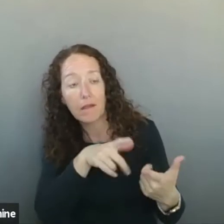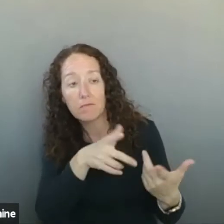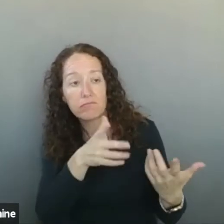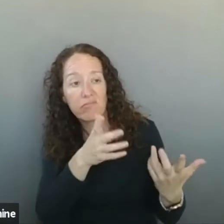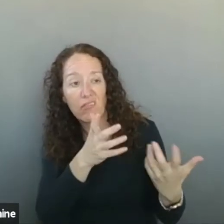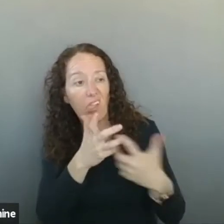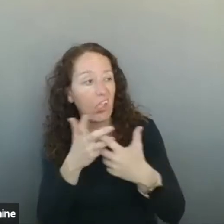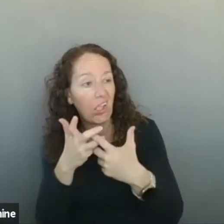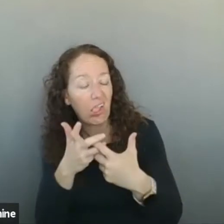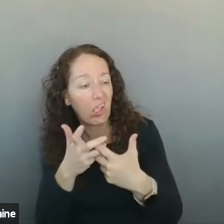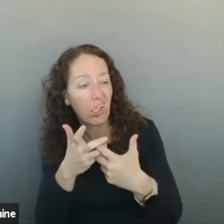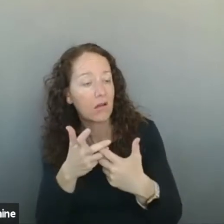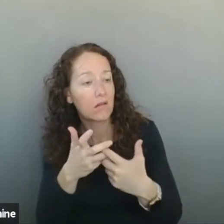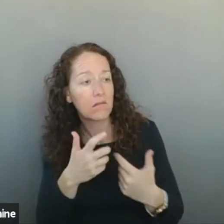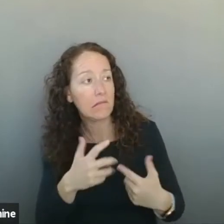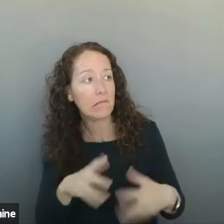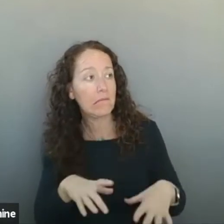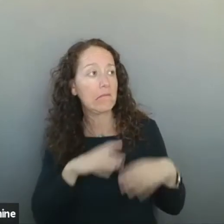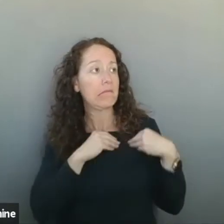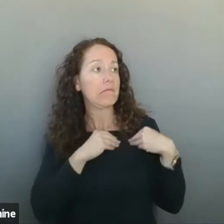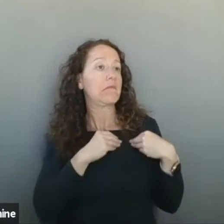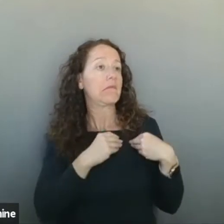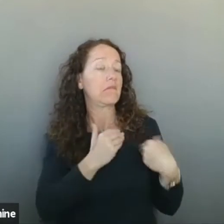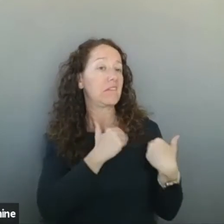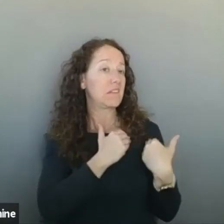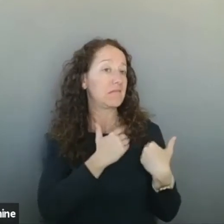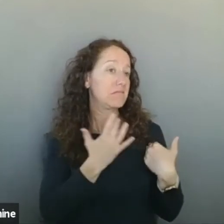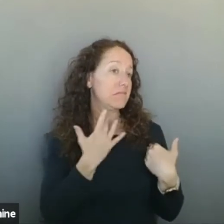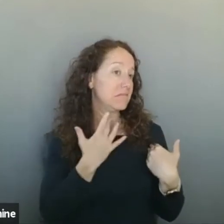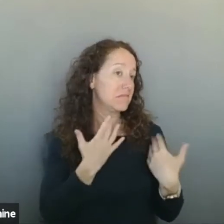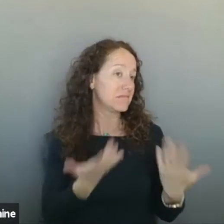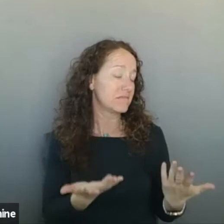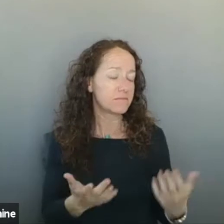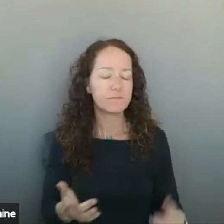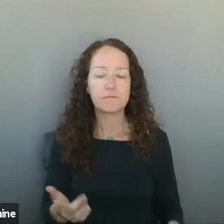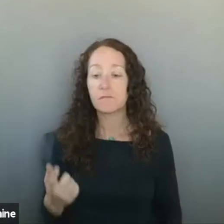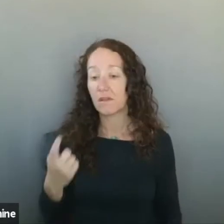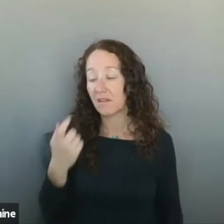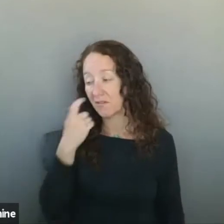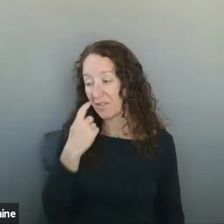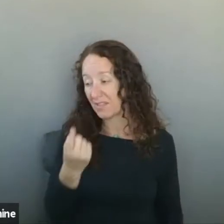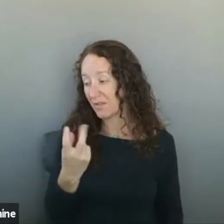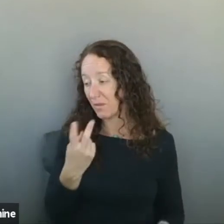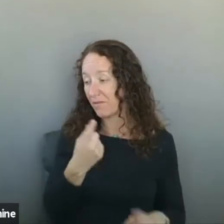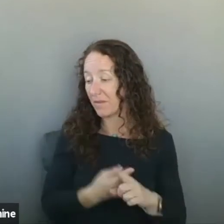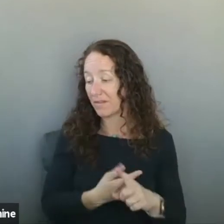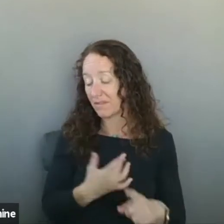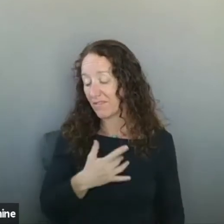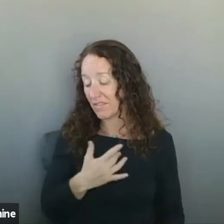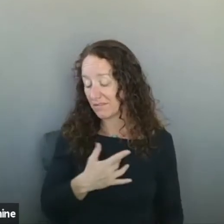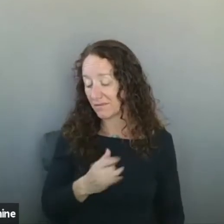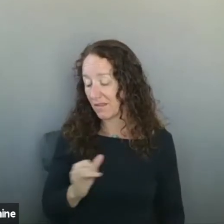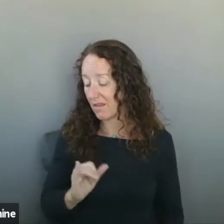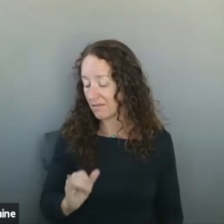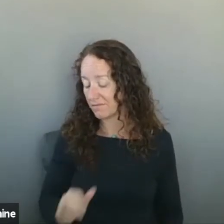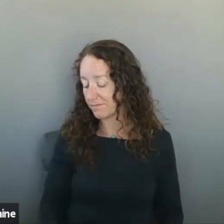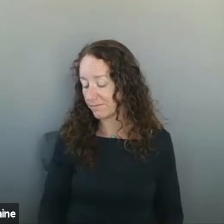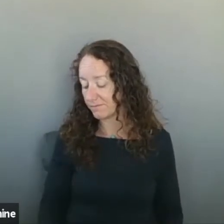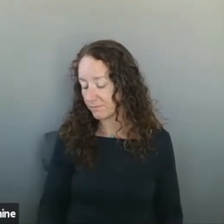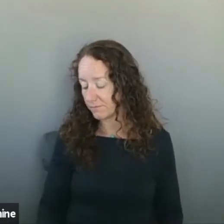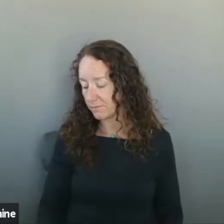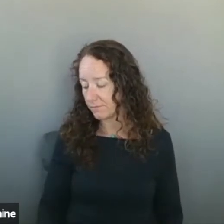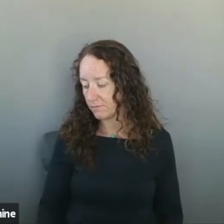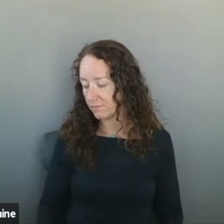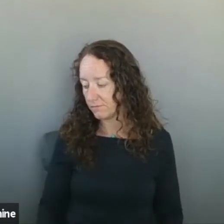have to own that. So I guess in the past 12 months, it's felt like there's been at the same